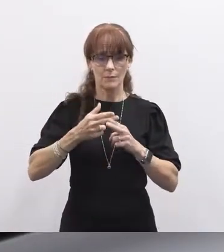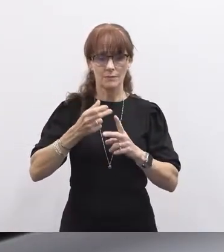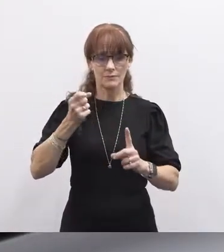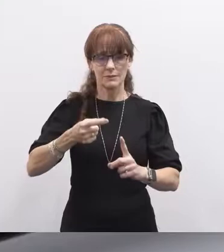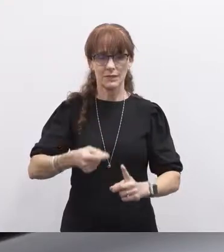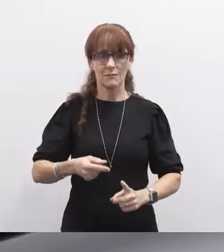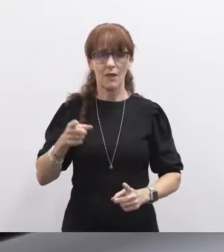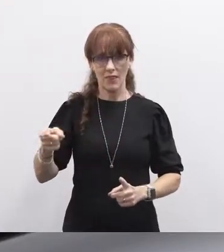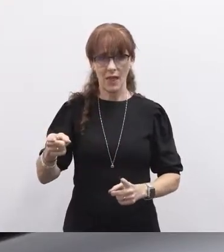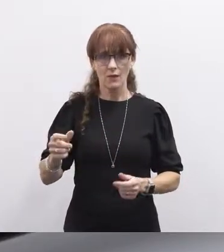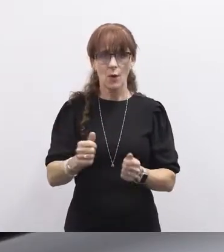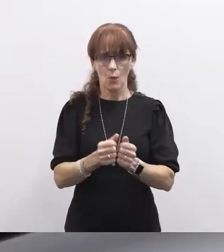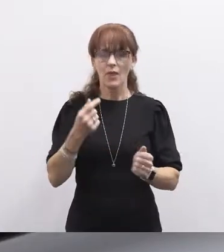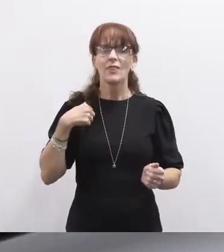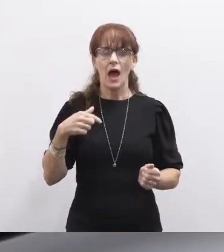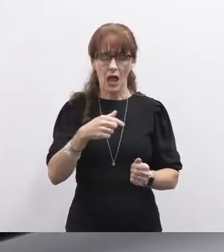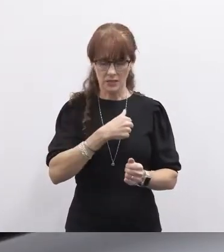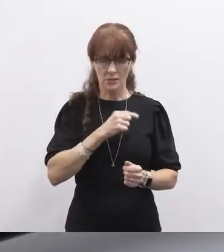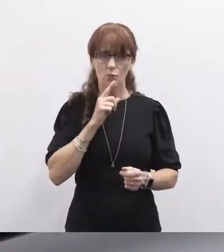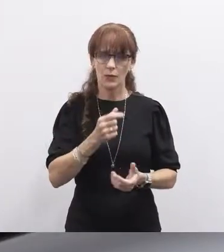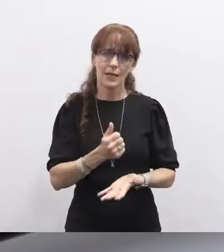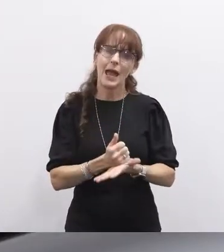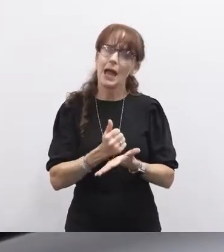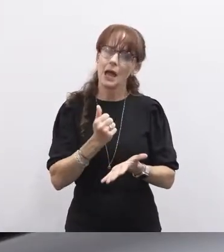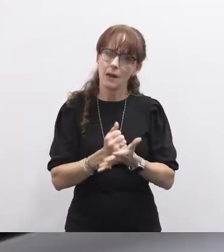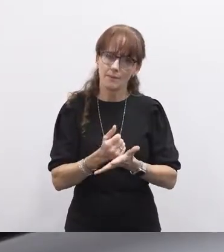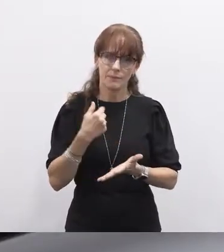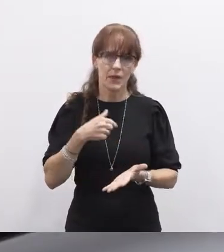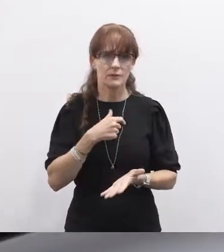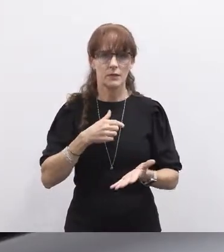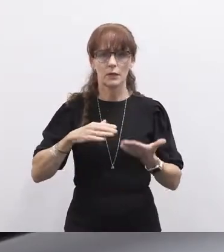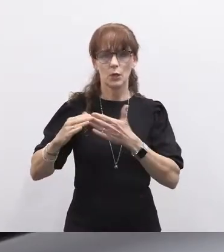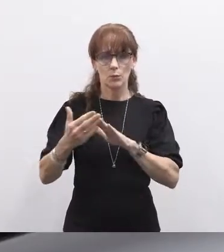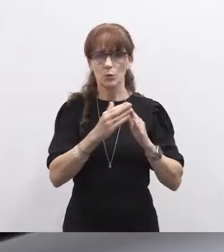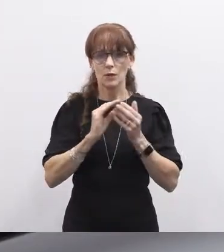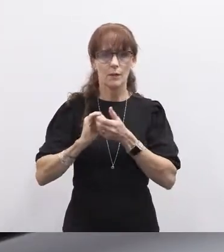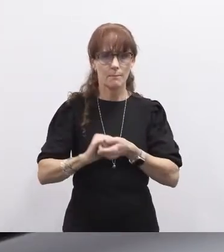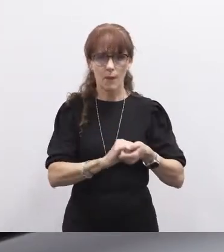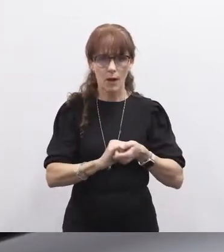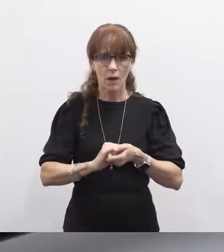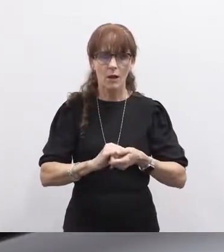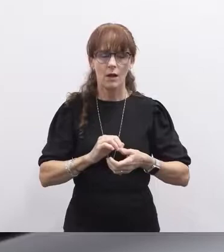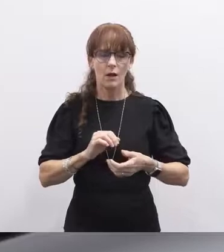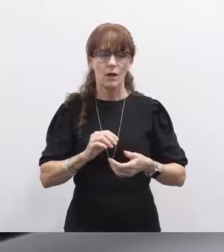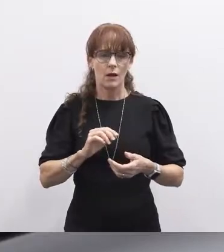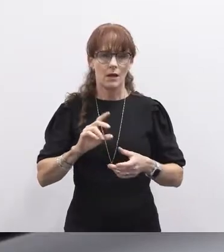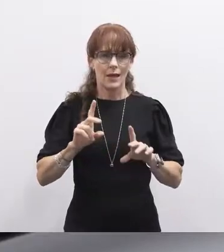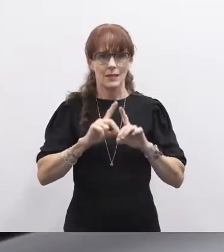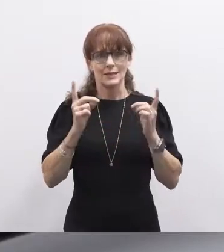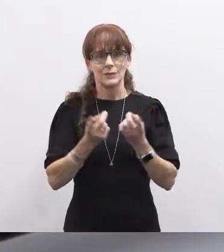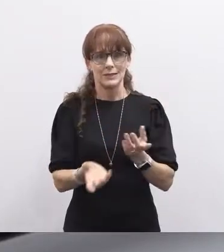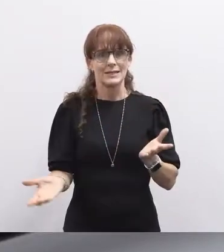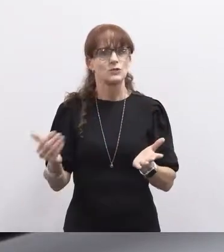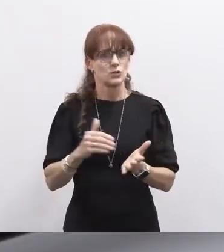Benitez, but they have been with us and really helped us to have community partnership in the redistricting